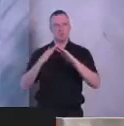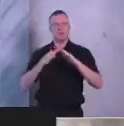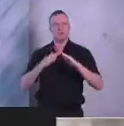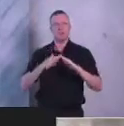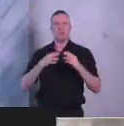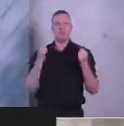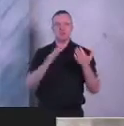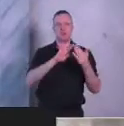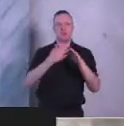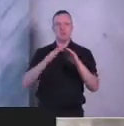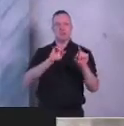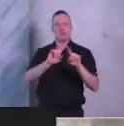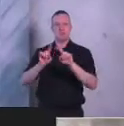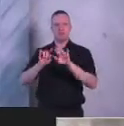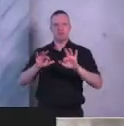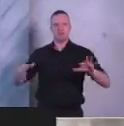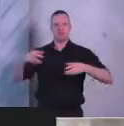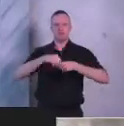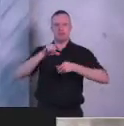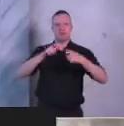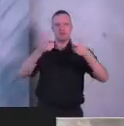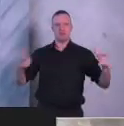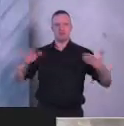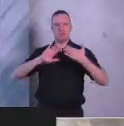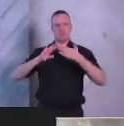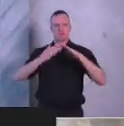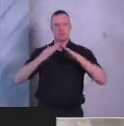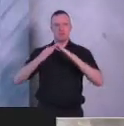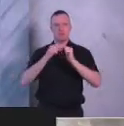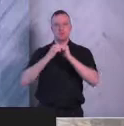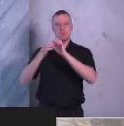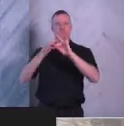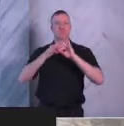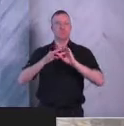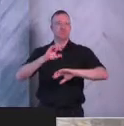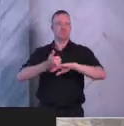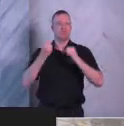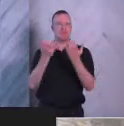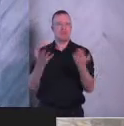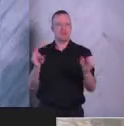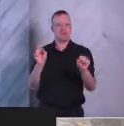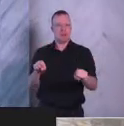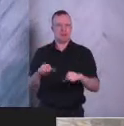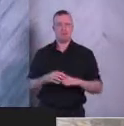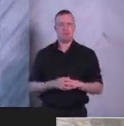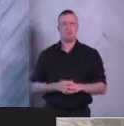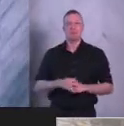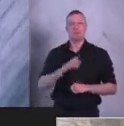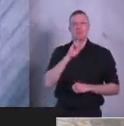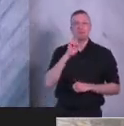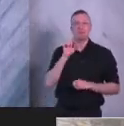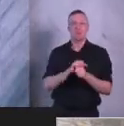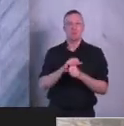many communities within our whole community, and we can do so much together. There are many ways that certainly within the